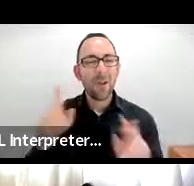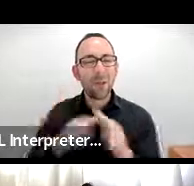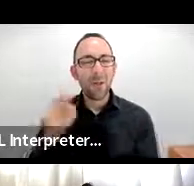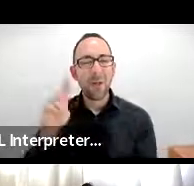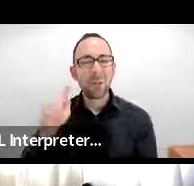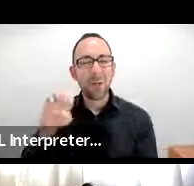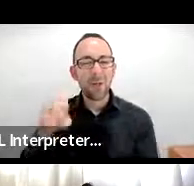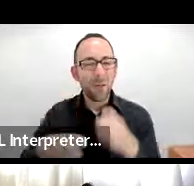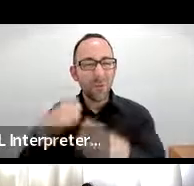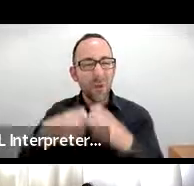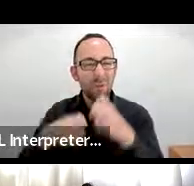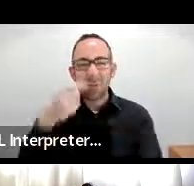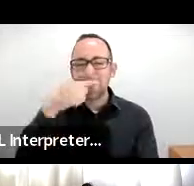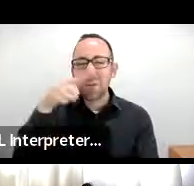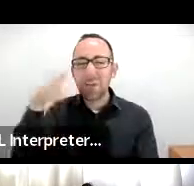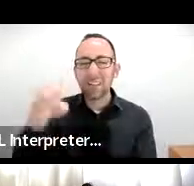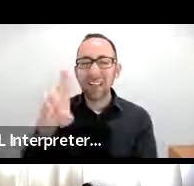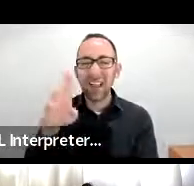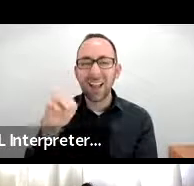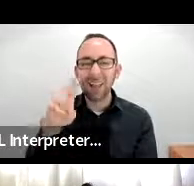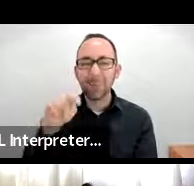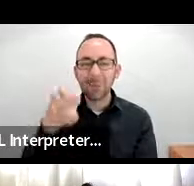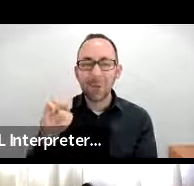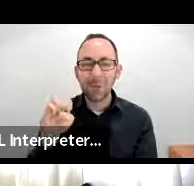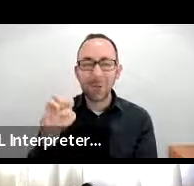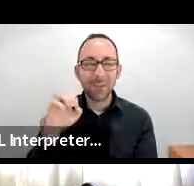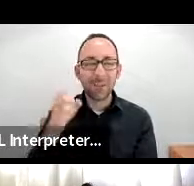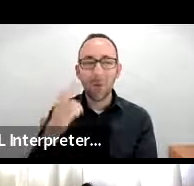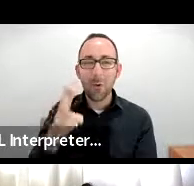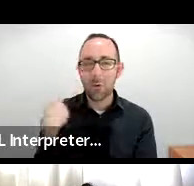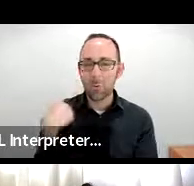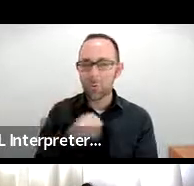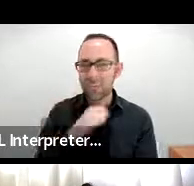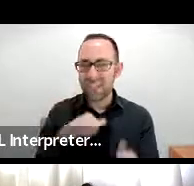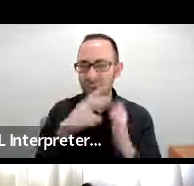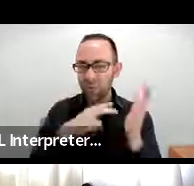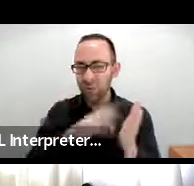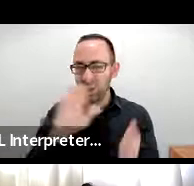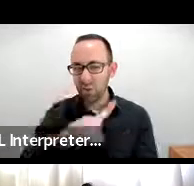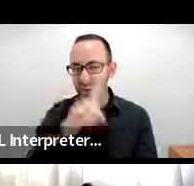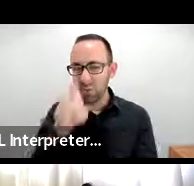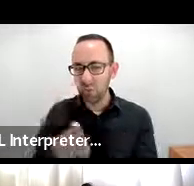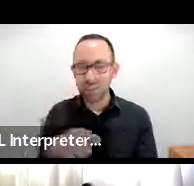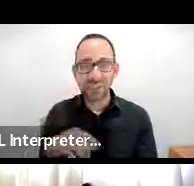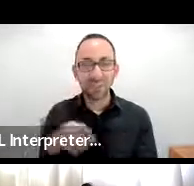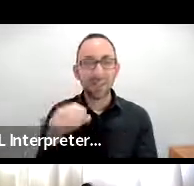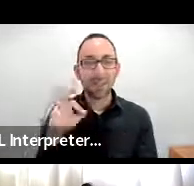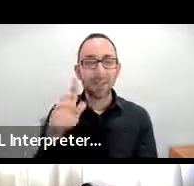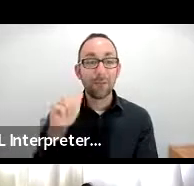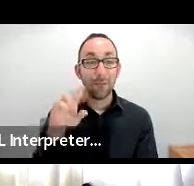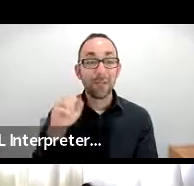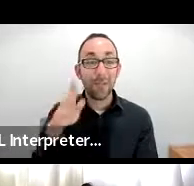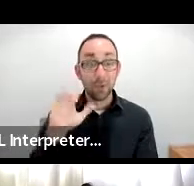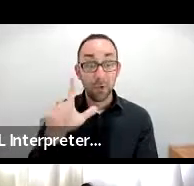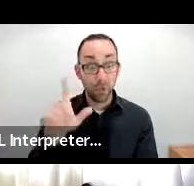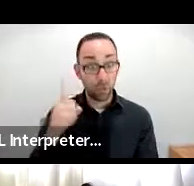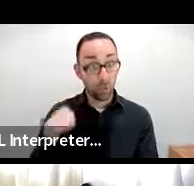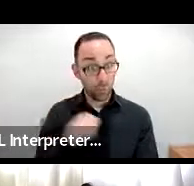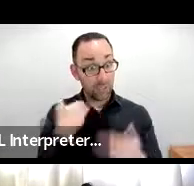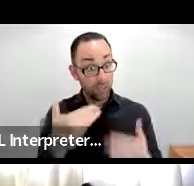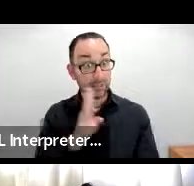Brad, can you click the mute, or we can say it for her? Frau Samuel, thumbs up if you need us to say it for